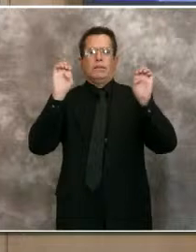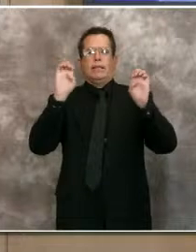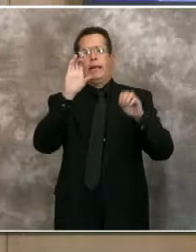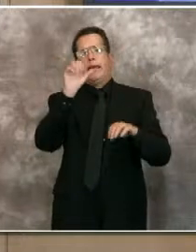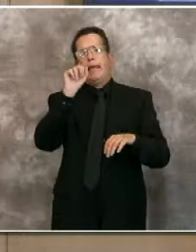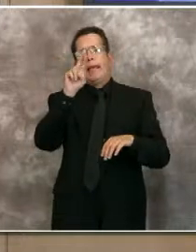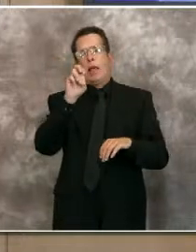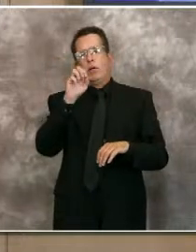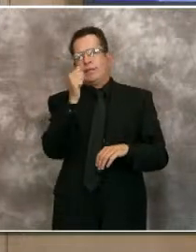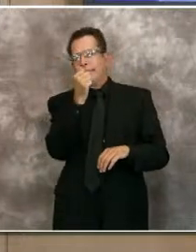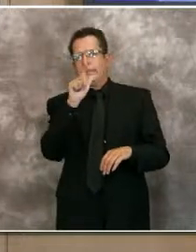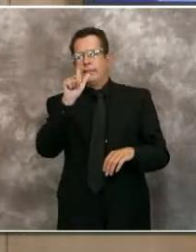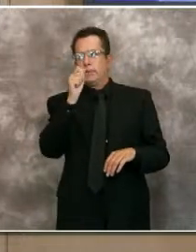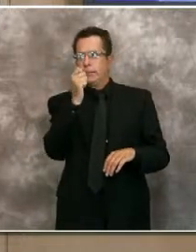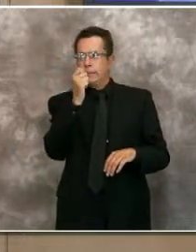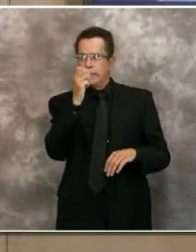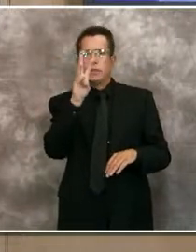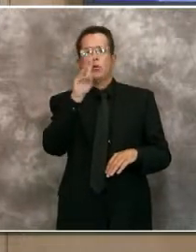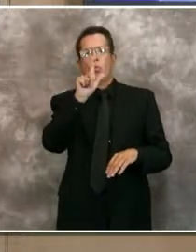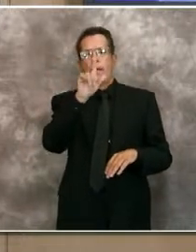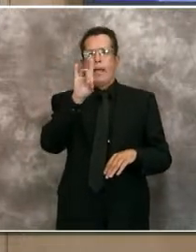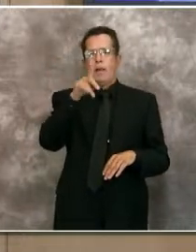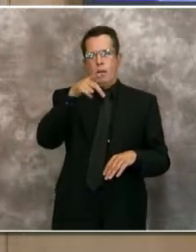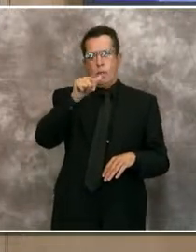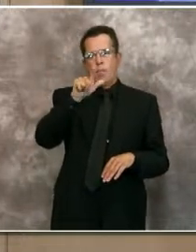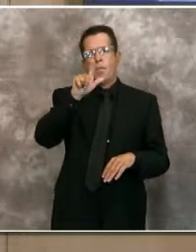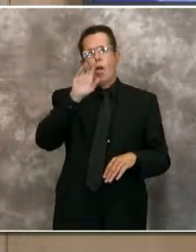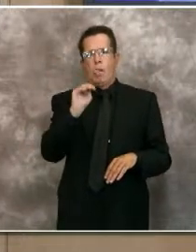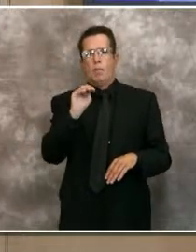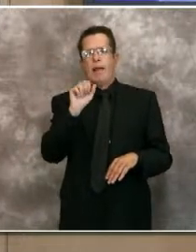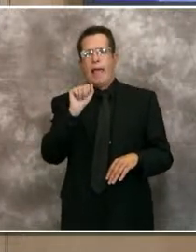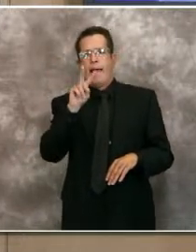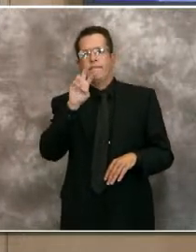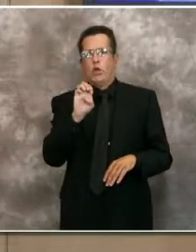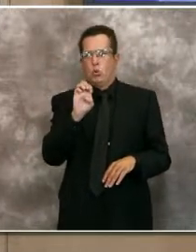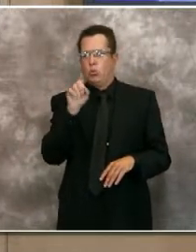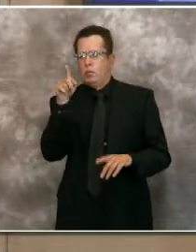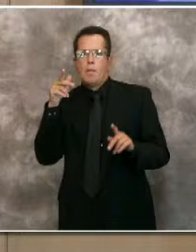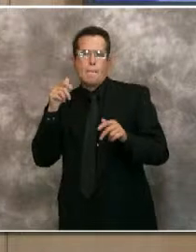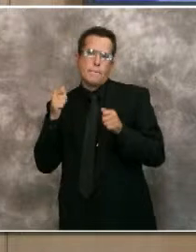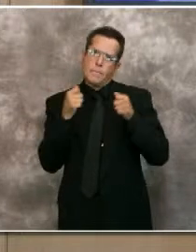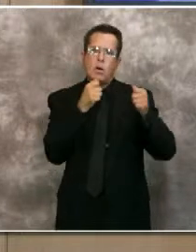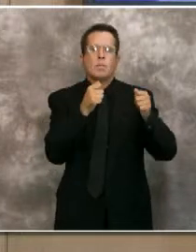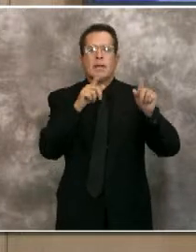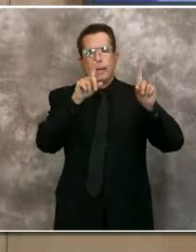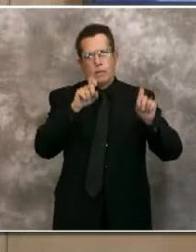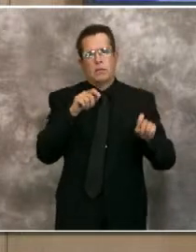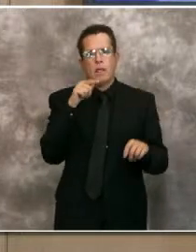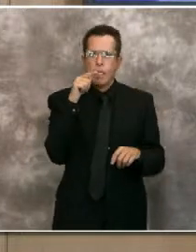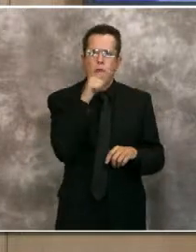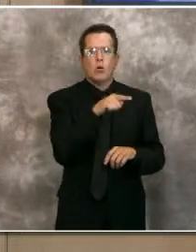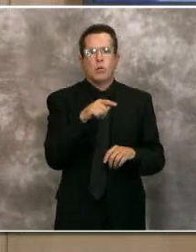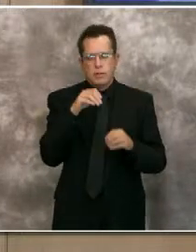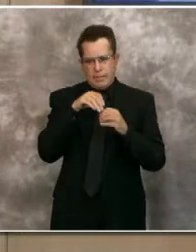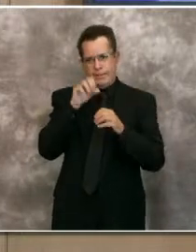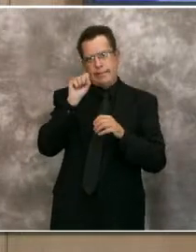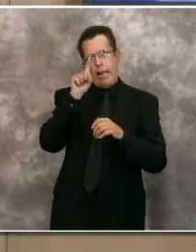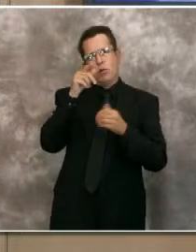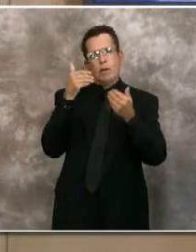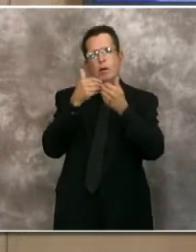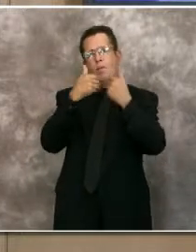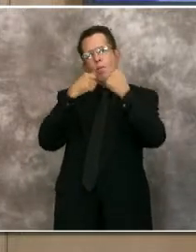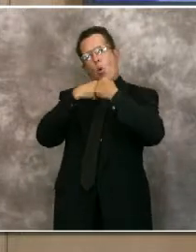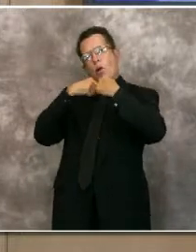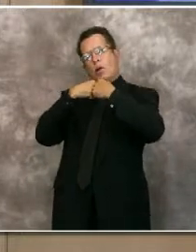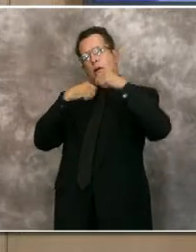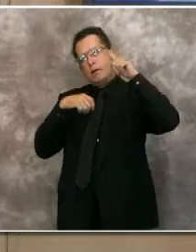at 1628 Palm Avenue, to offer testing. Located in the city of San Diego near its border with